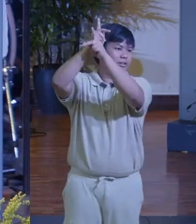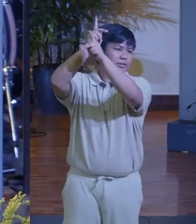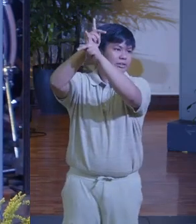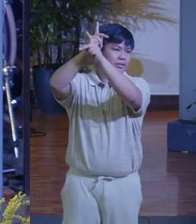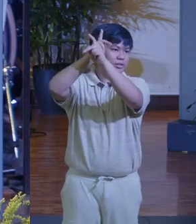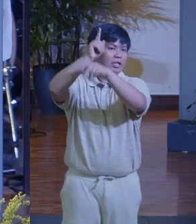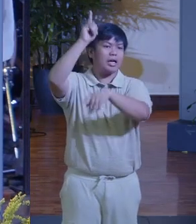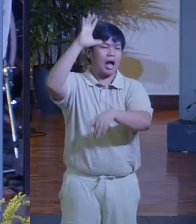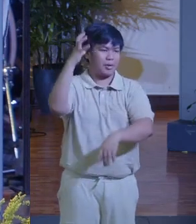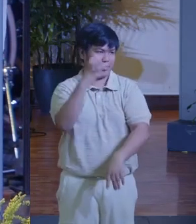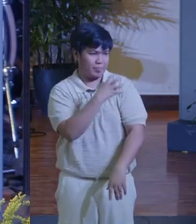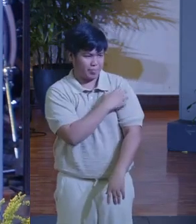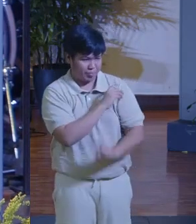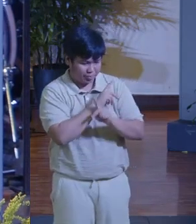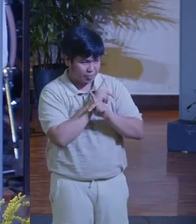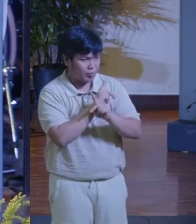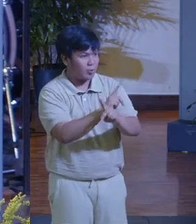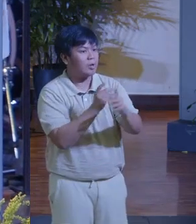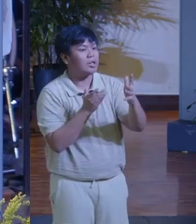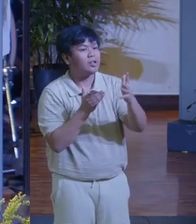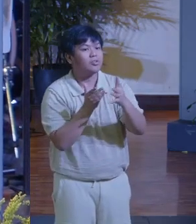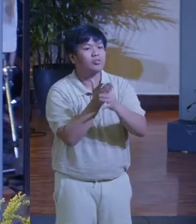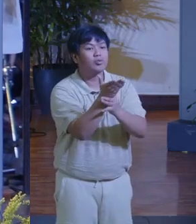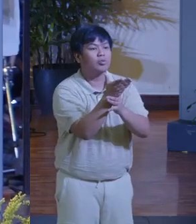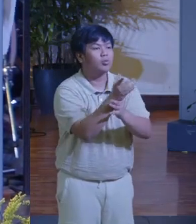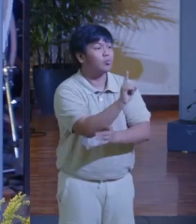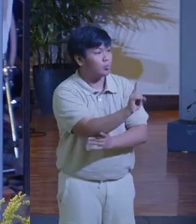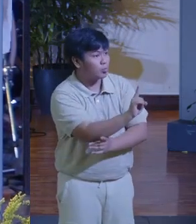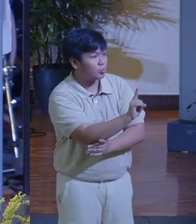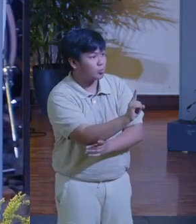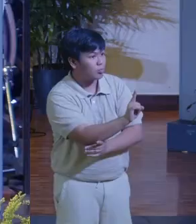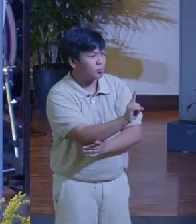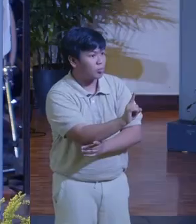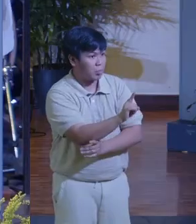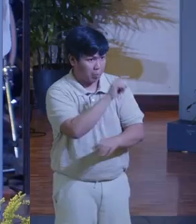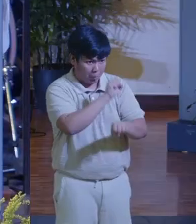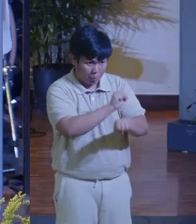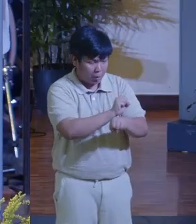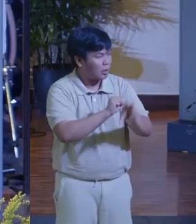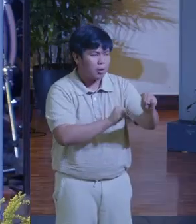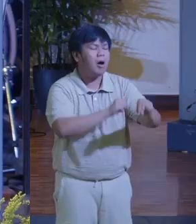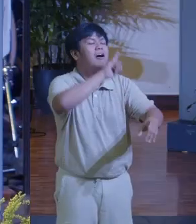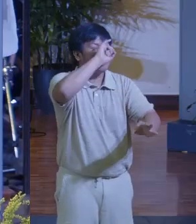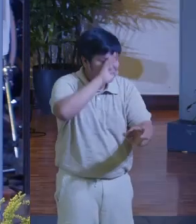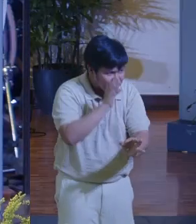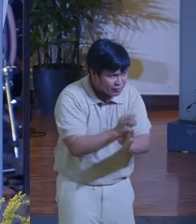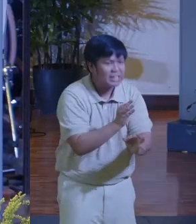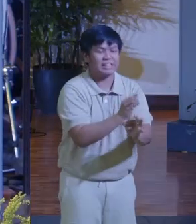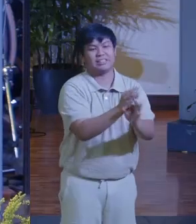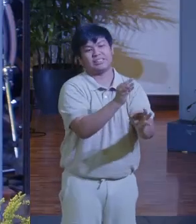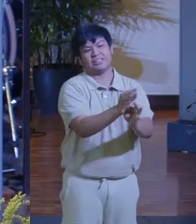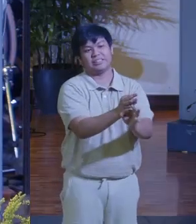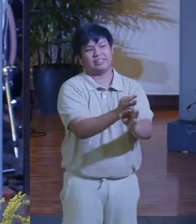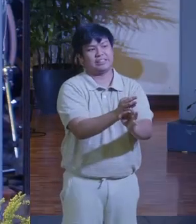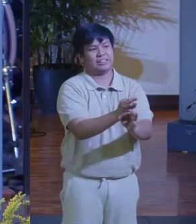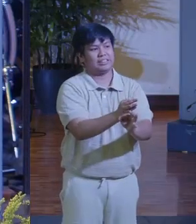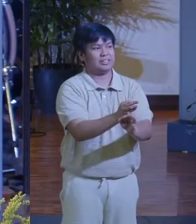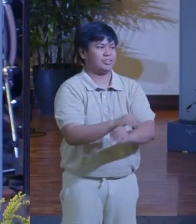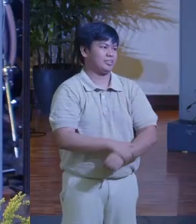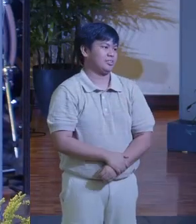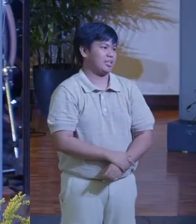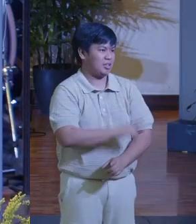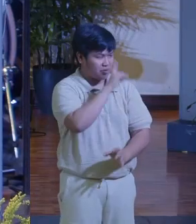God's power are being guarded through faith for a salvation ready to be revealed in the last